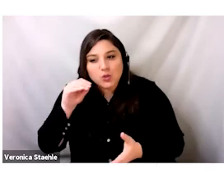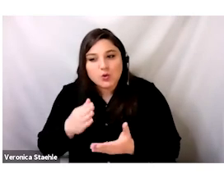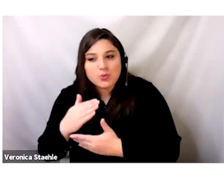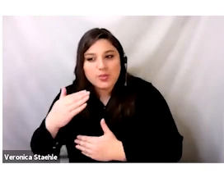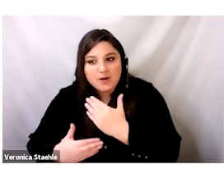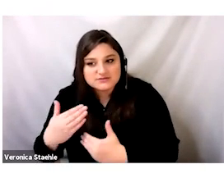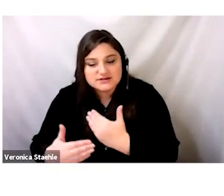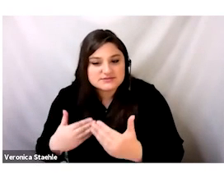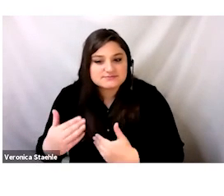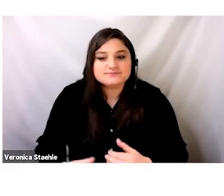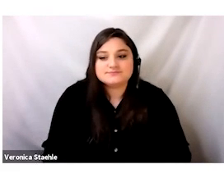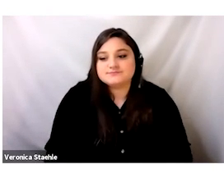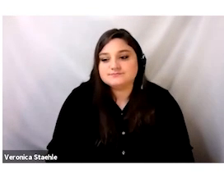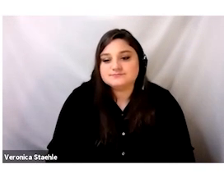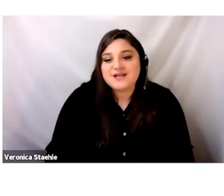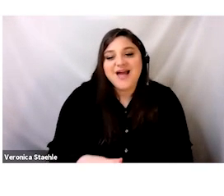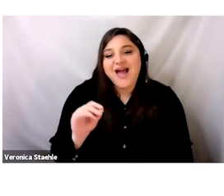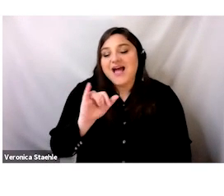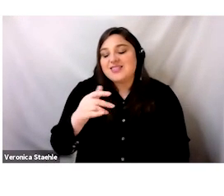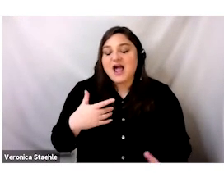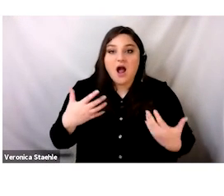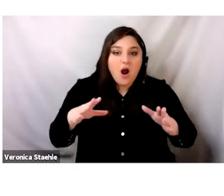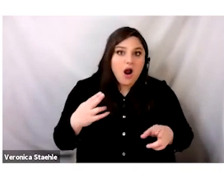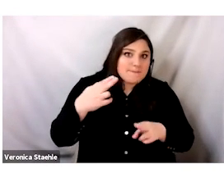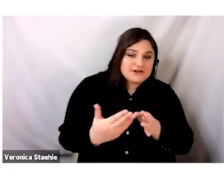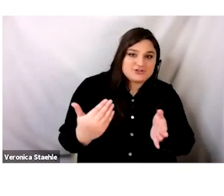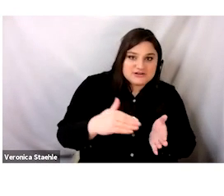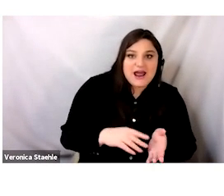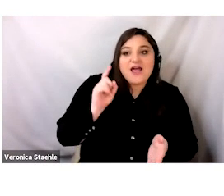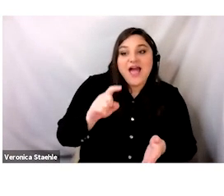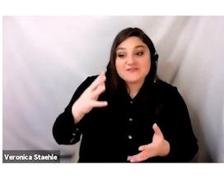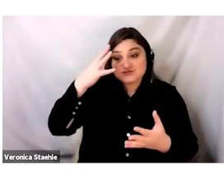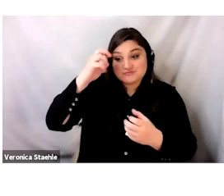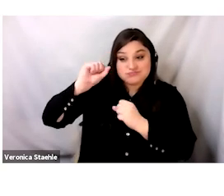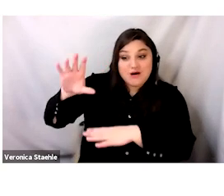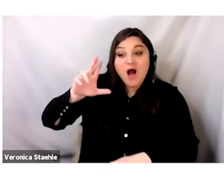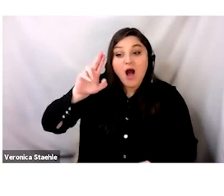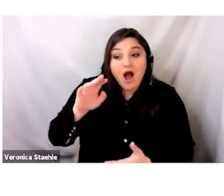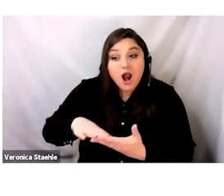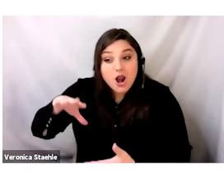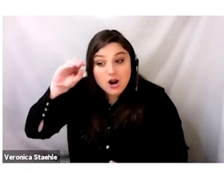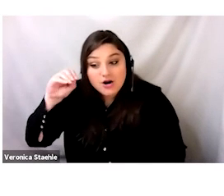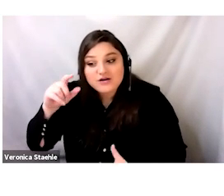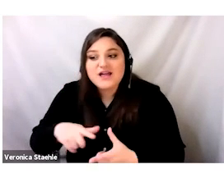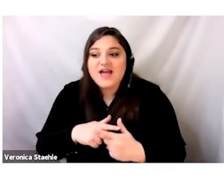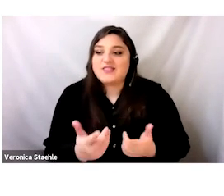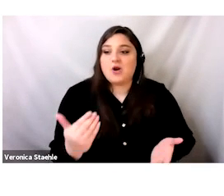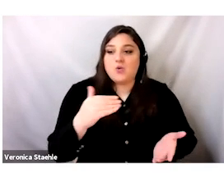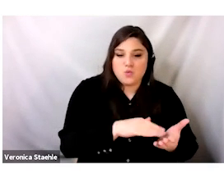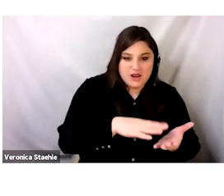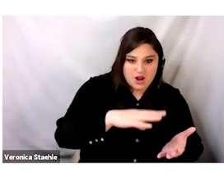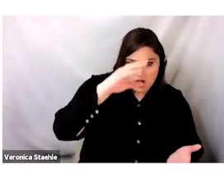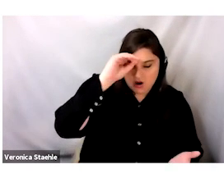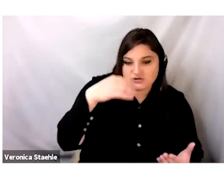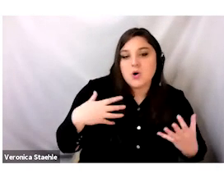systems. And again, as stated earlier, unlearn and relearn. And so I'm going to leave you all with my Redesigners